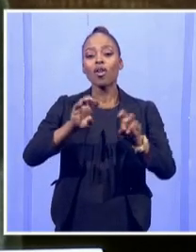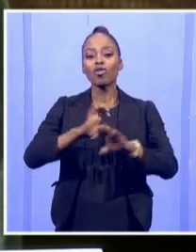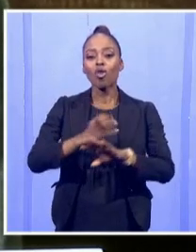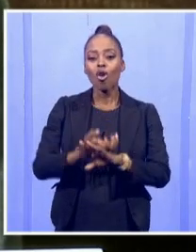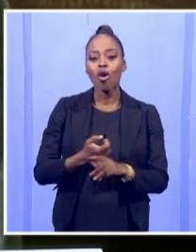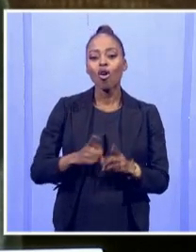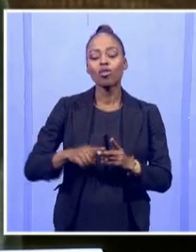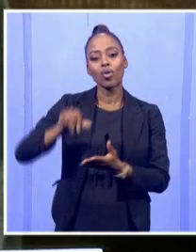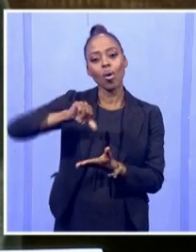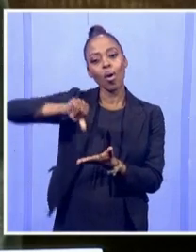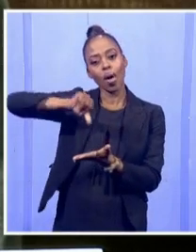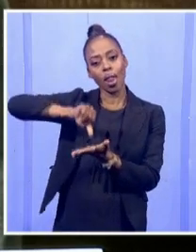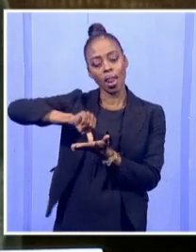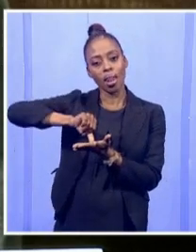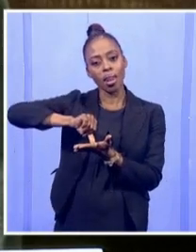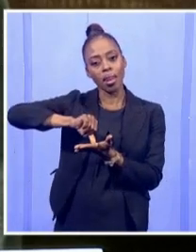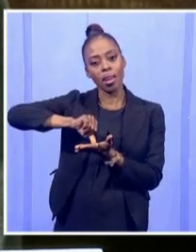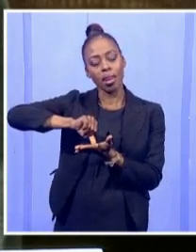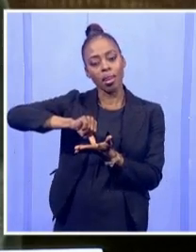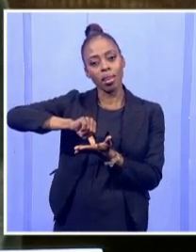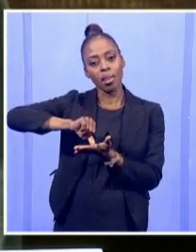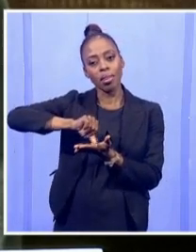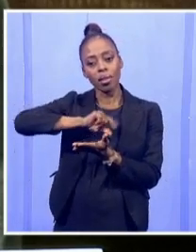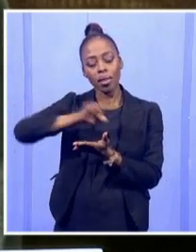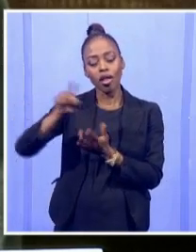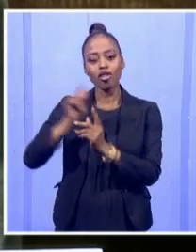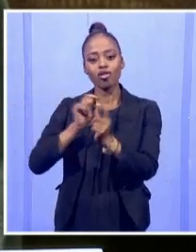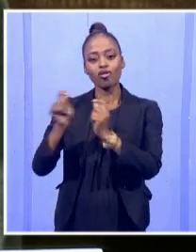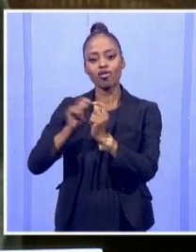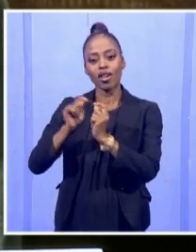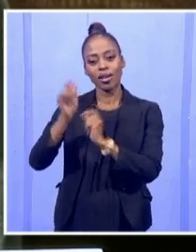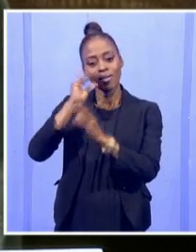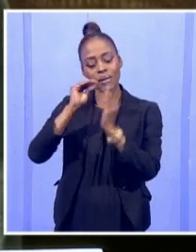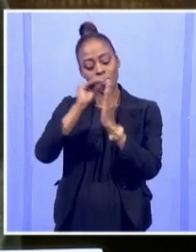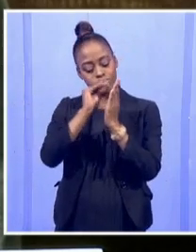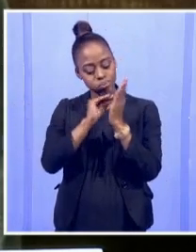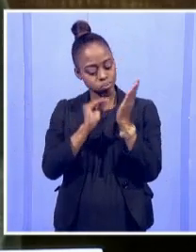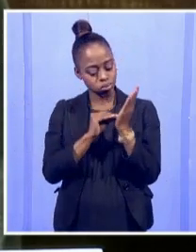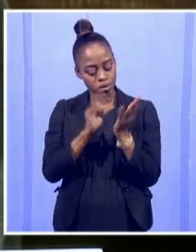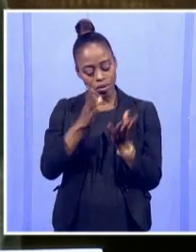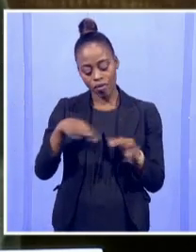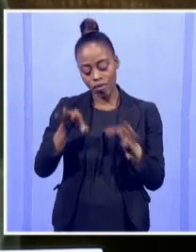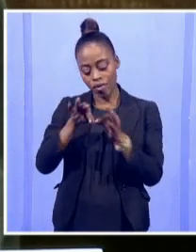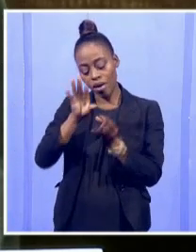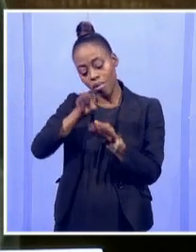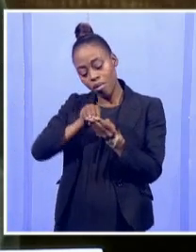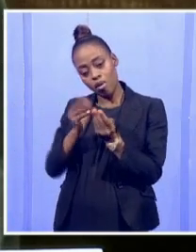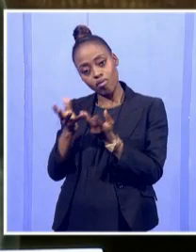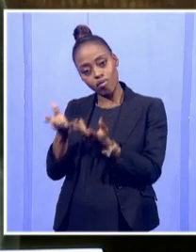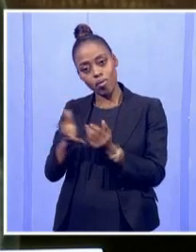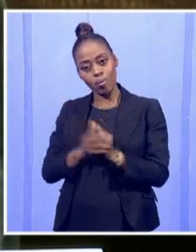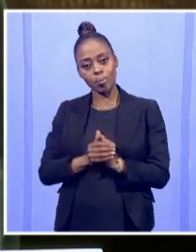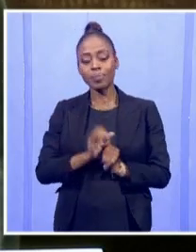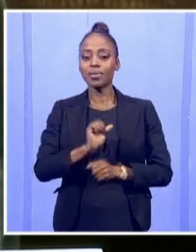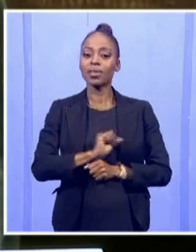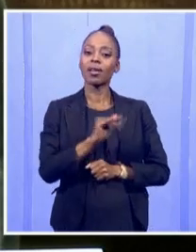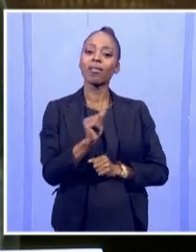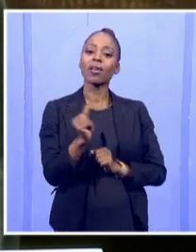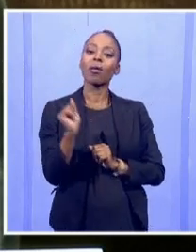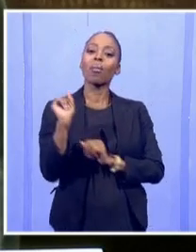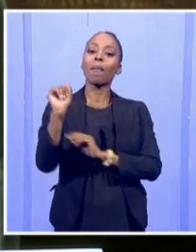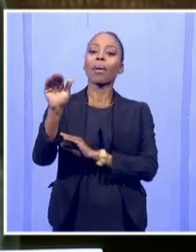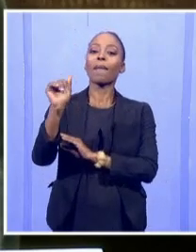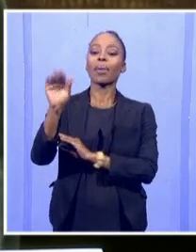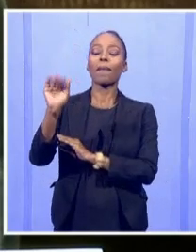and oil to the published country trade data. The main exports by South Africa is gold,